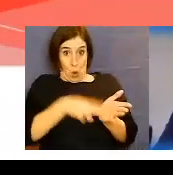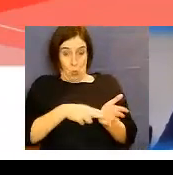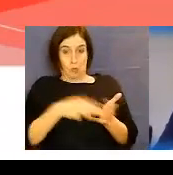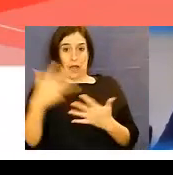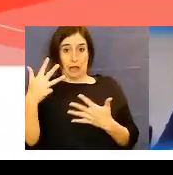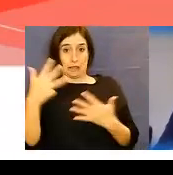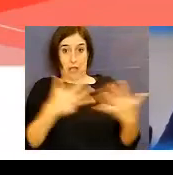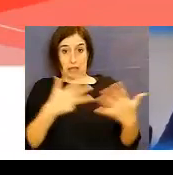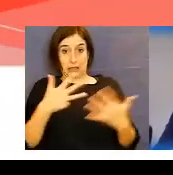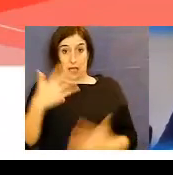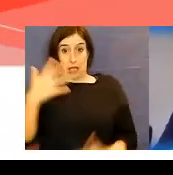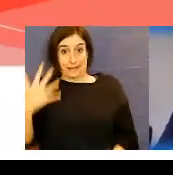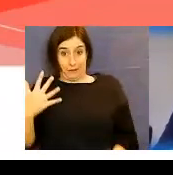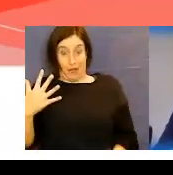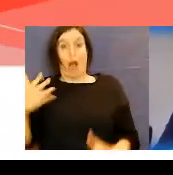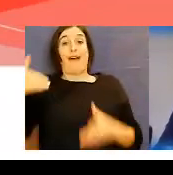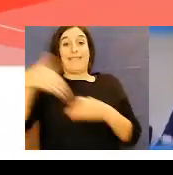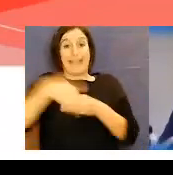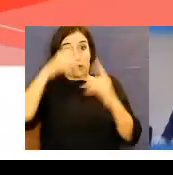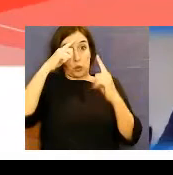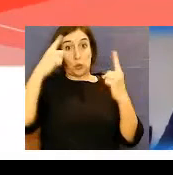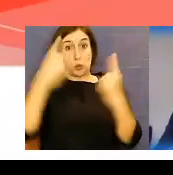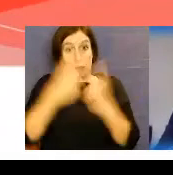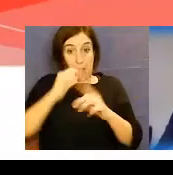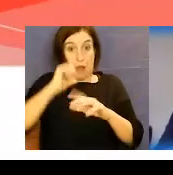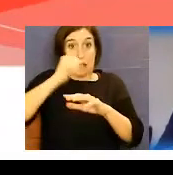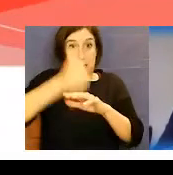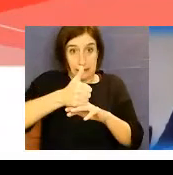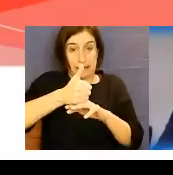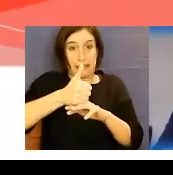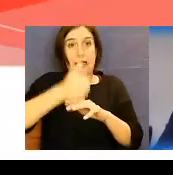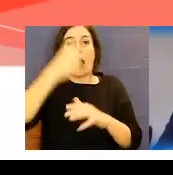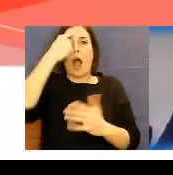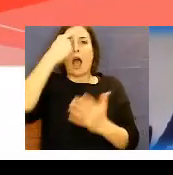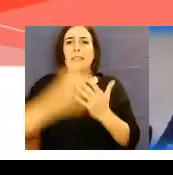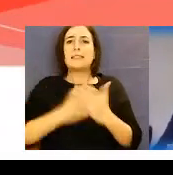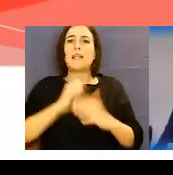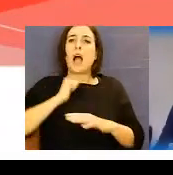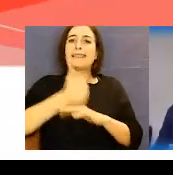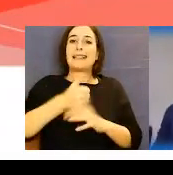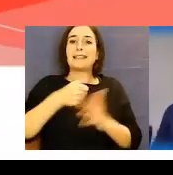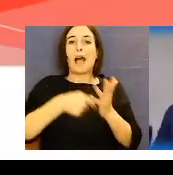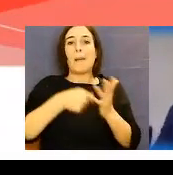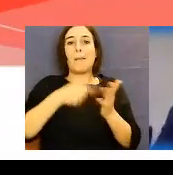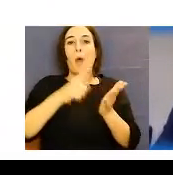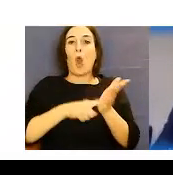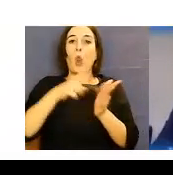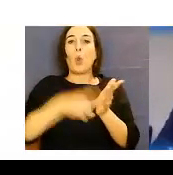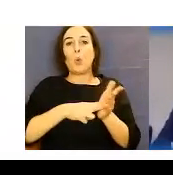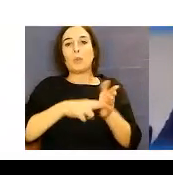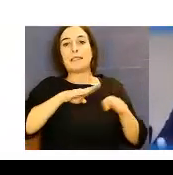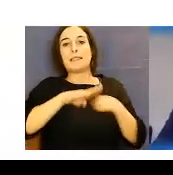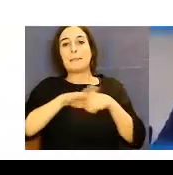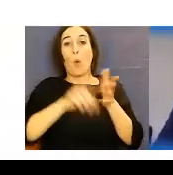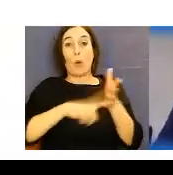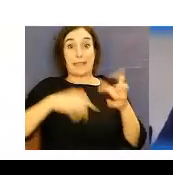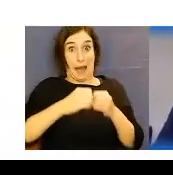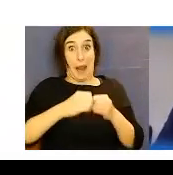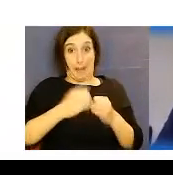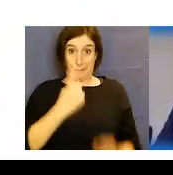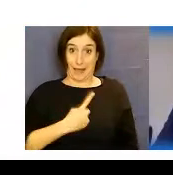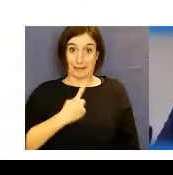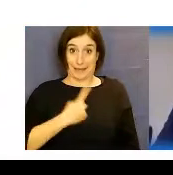university, I decided to set up Luton Sporting Club. Next slide, please. So Luton